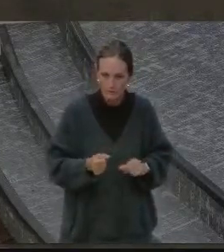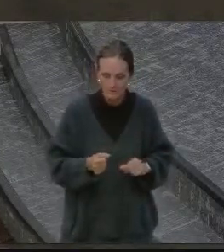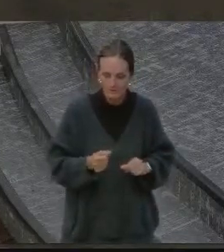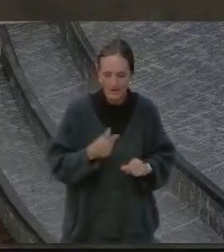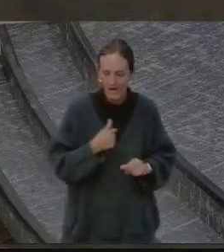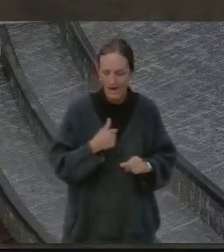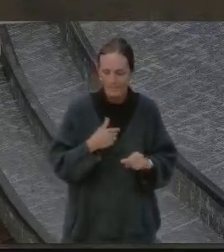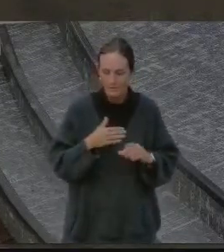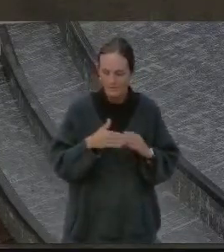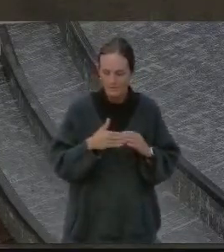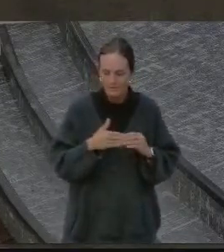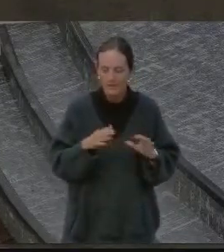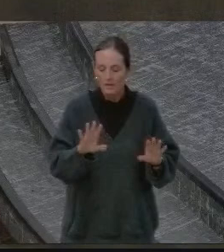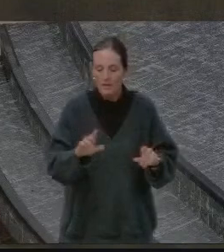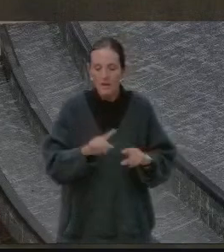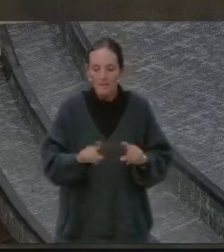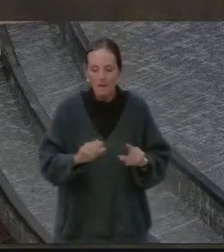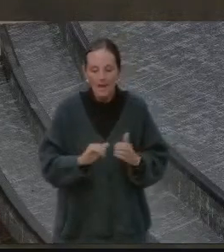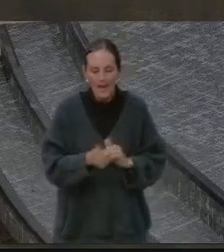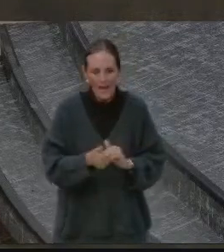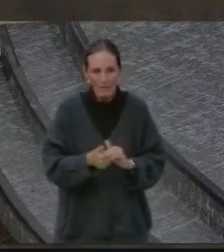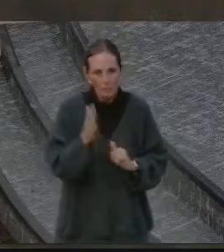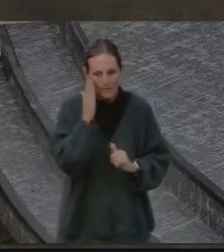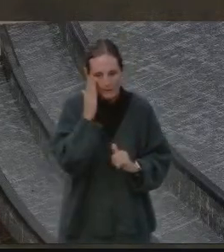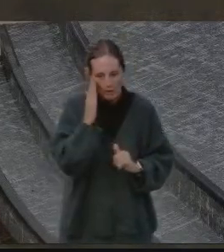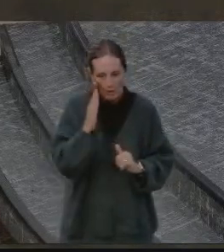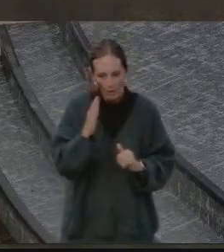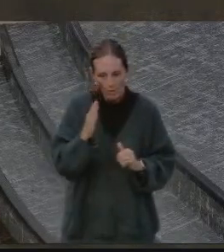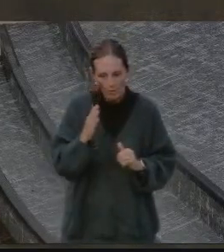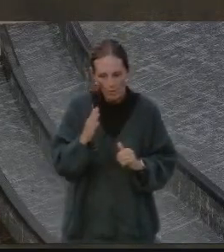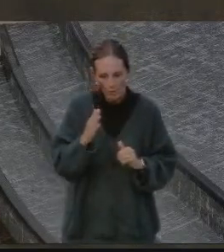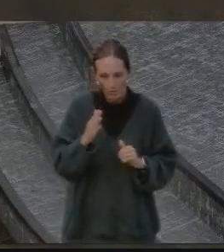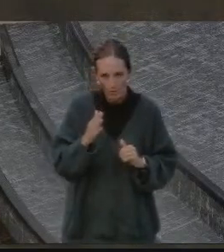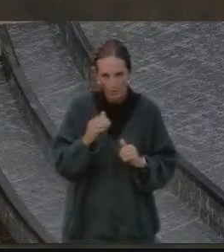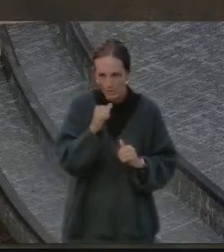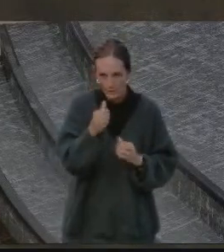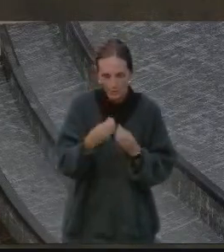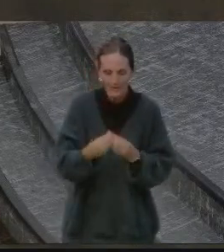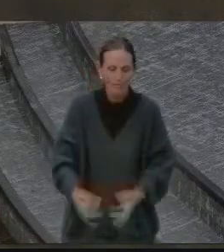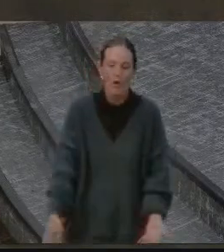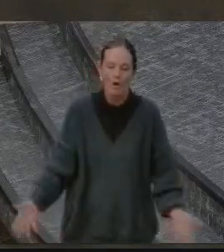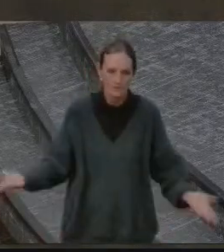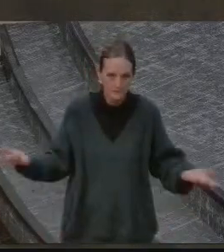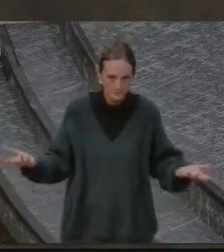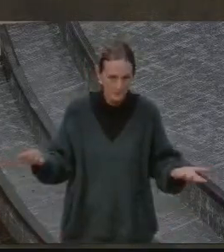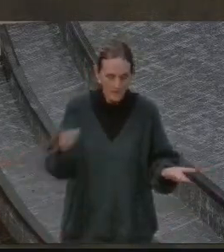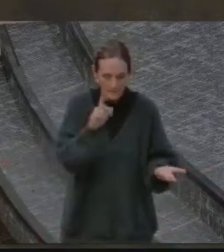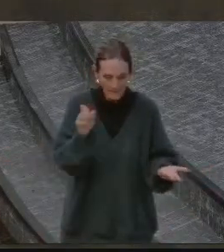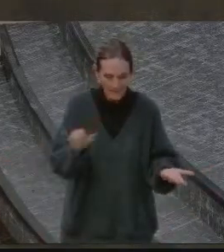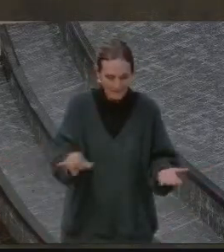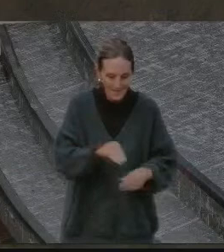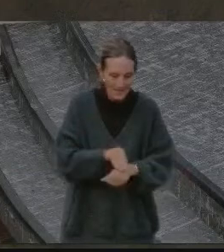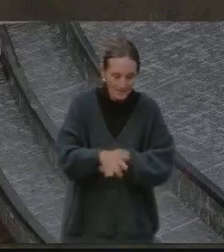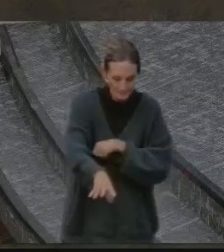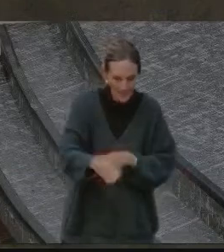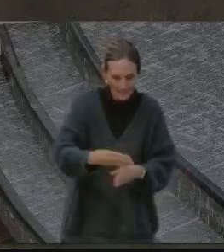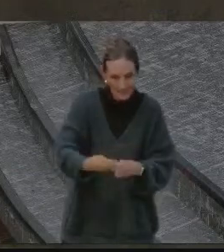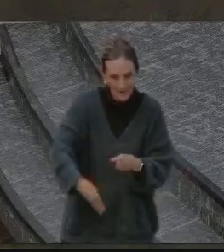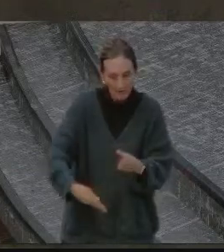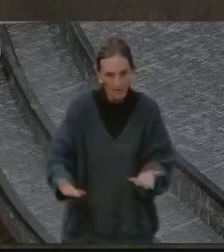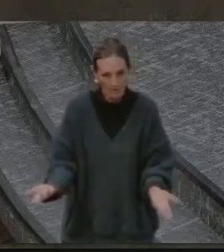make sure that this doesn't continue to get lost? Because that impacts the outcomes that we're really trying